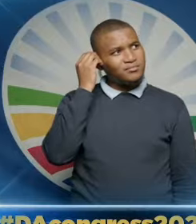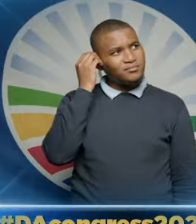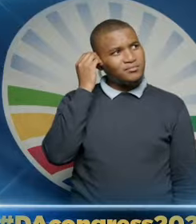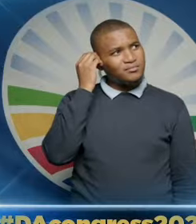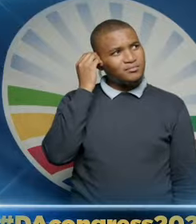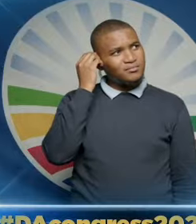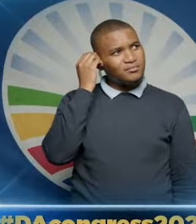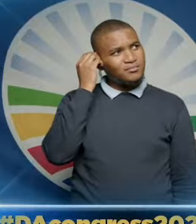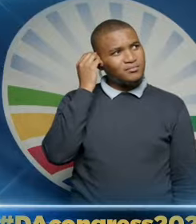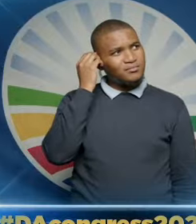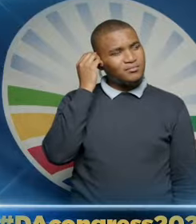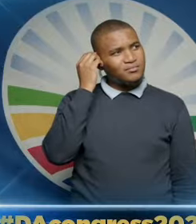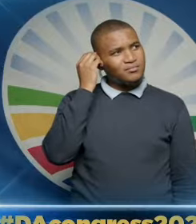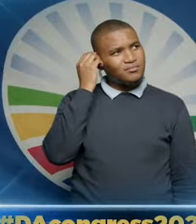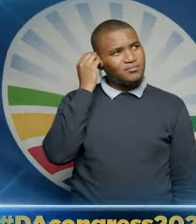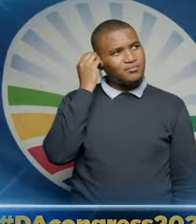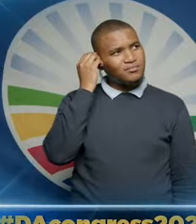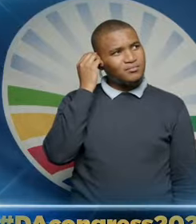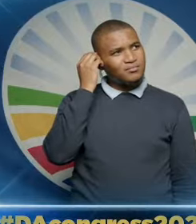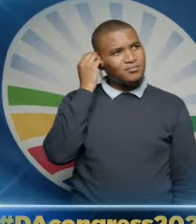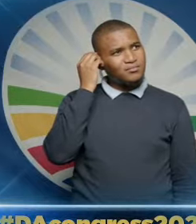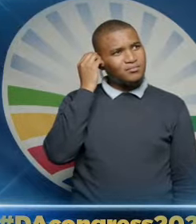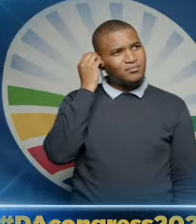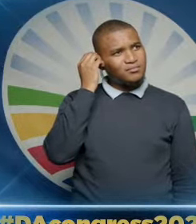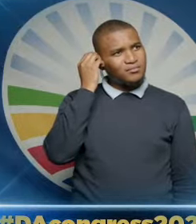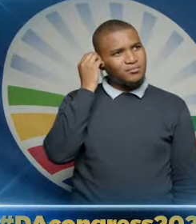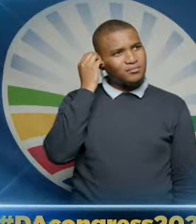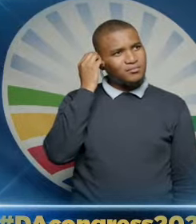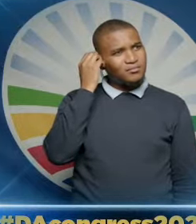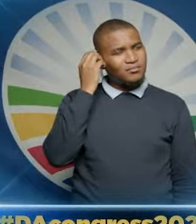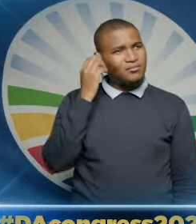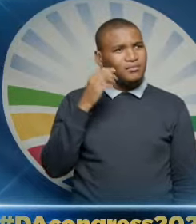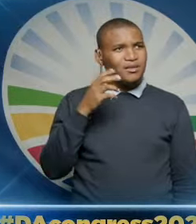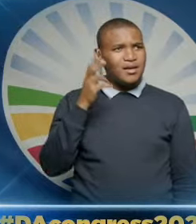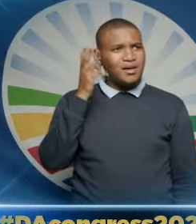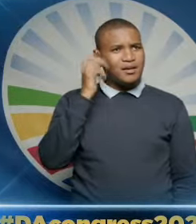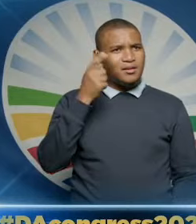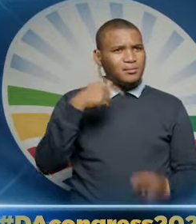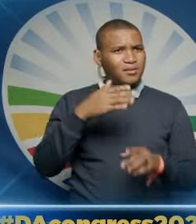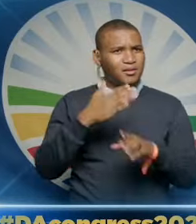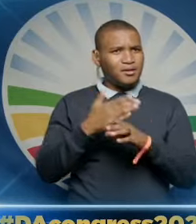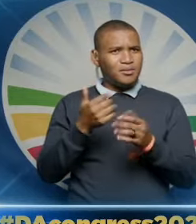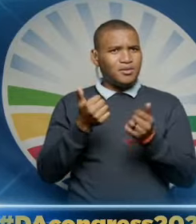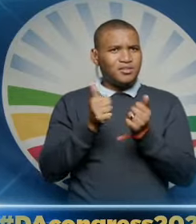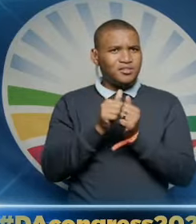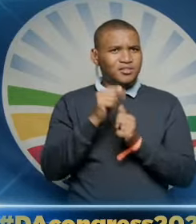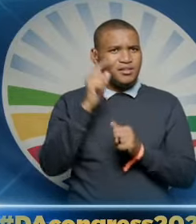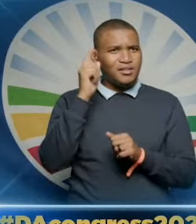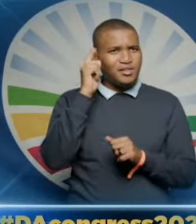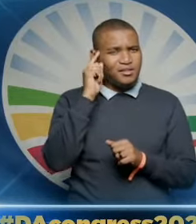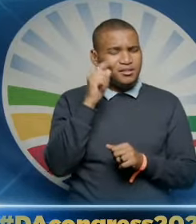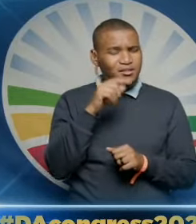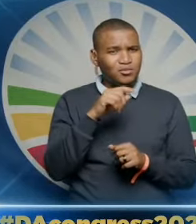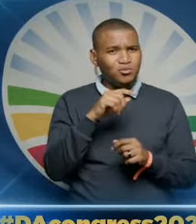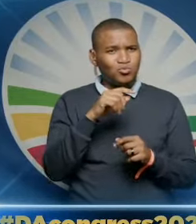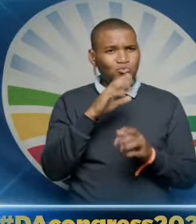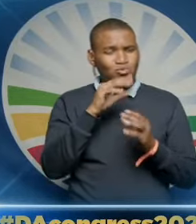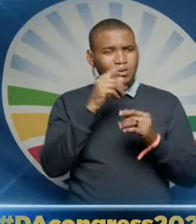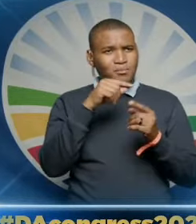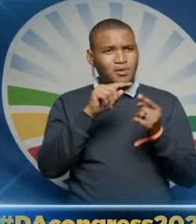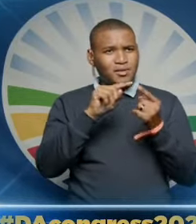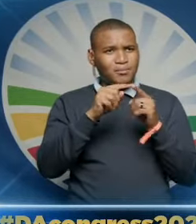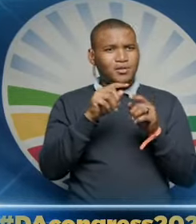better government from the DA. And it's all about collaboration. And I think, Regan, to your point about